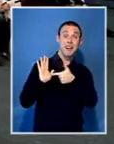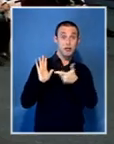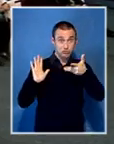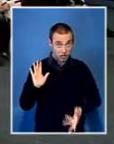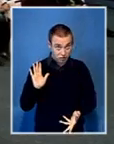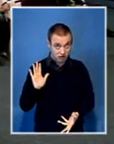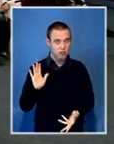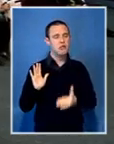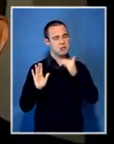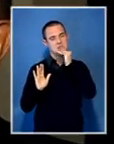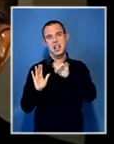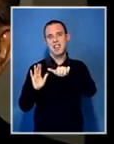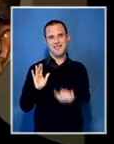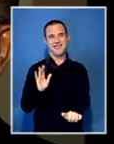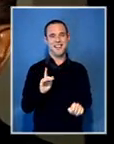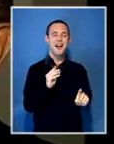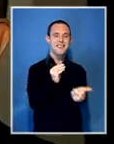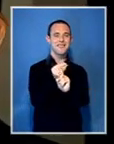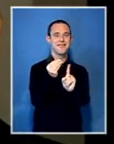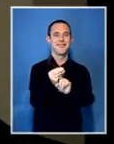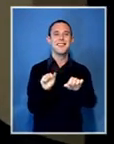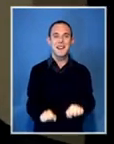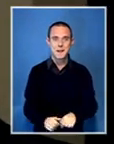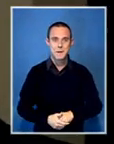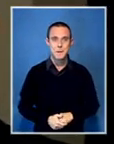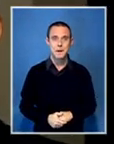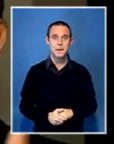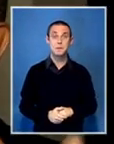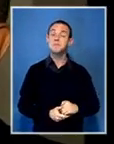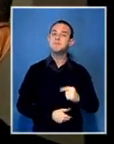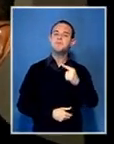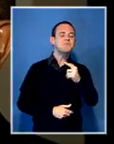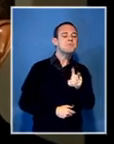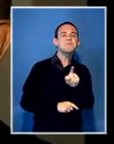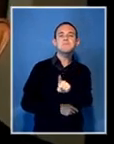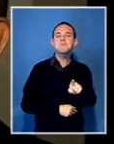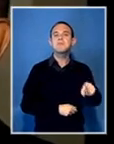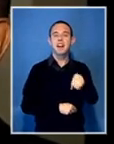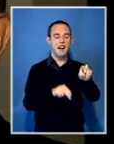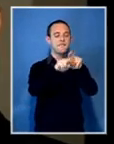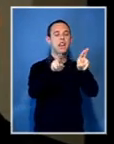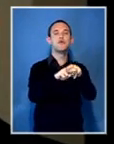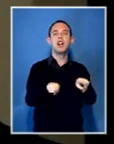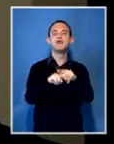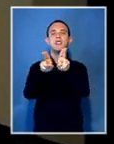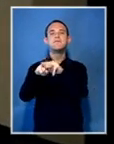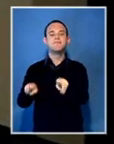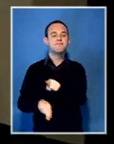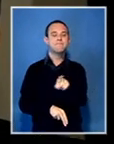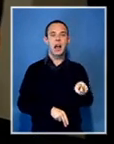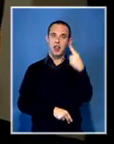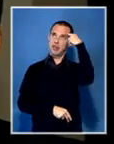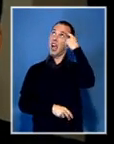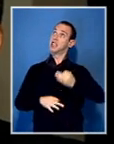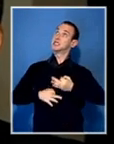government support and funding. Those big federations who think that they can escape because they've got money, they can sustain